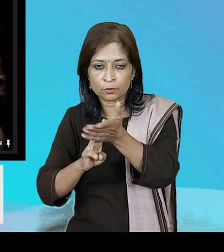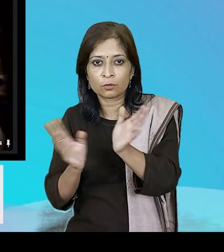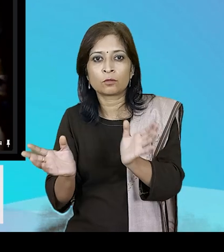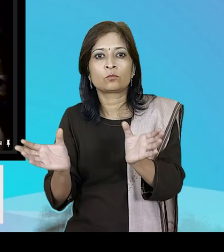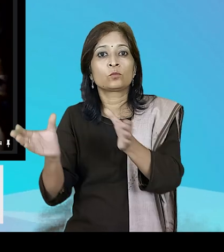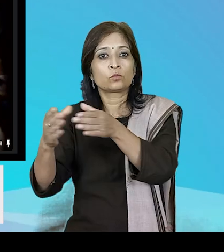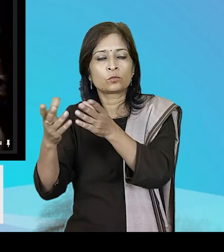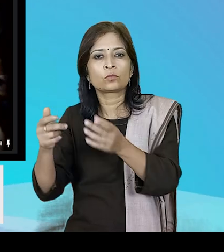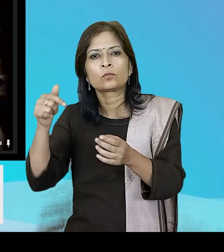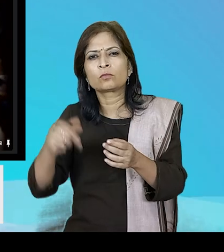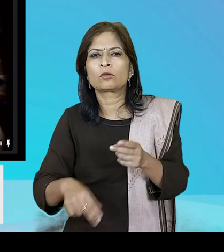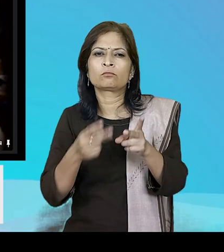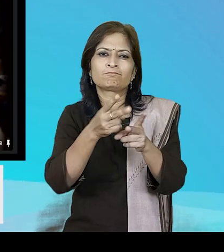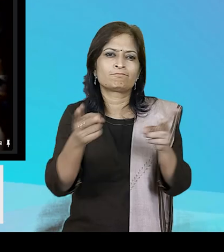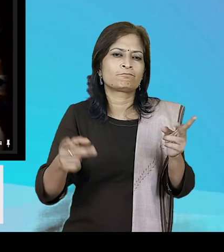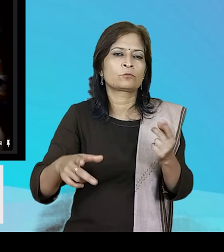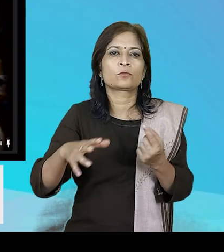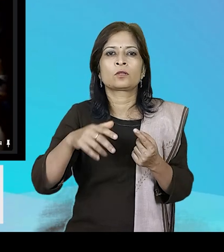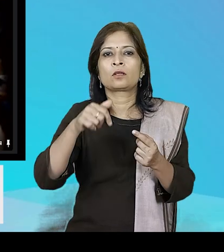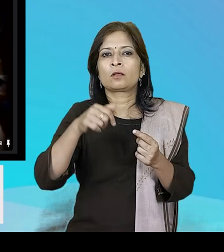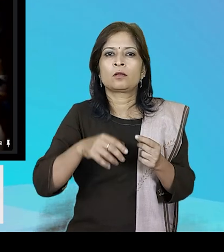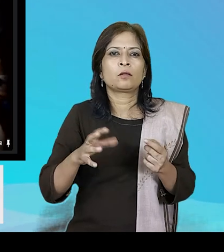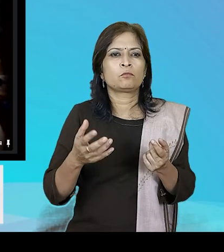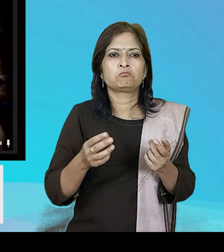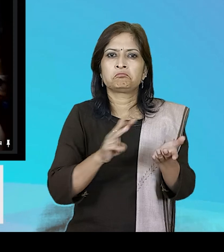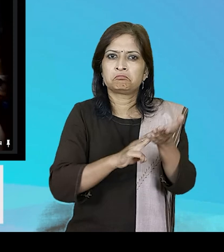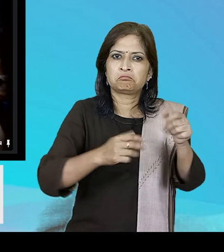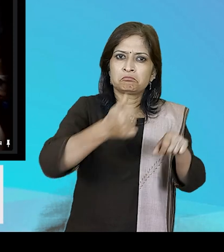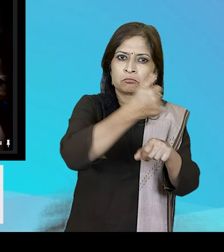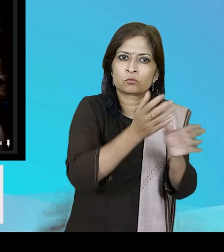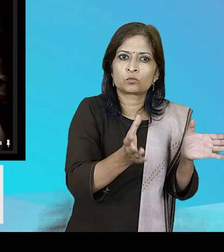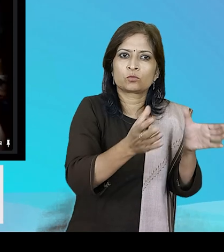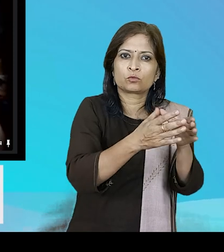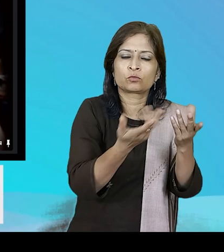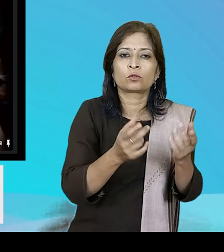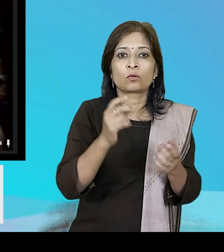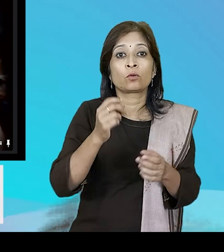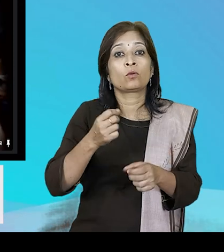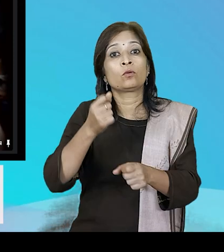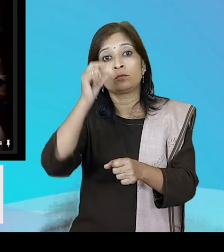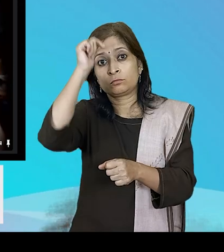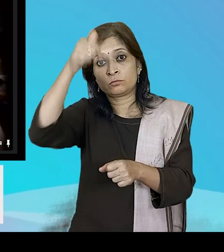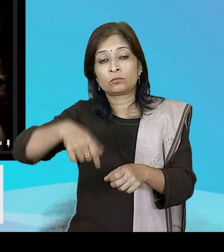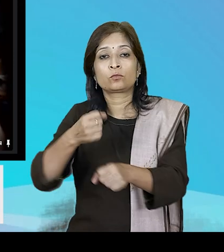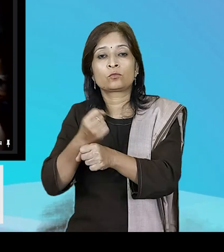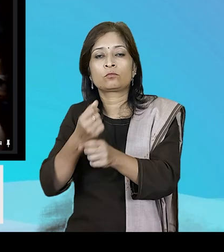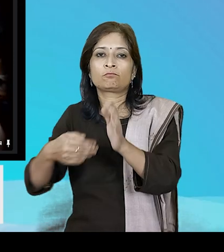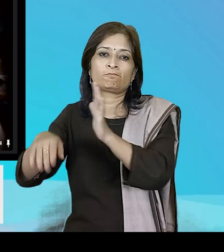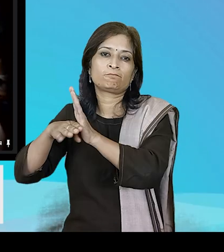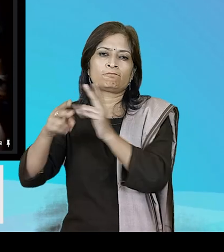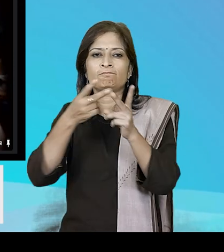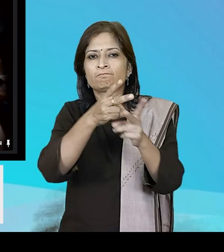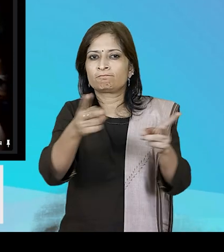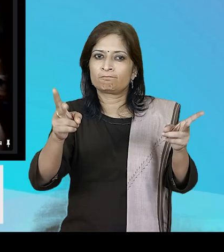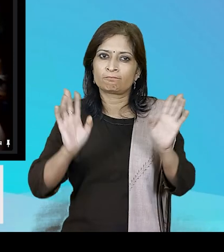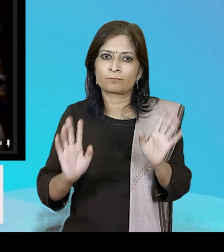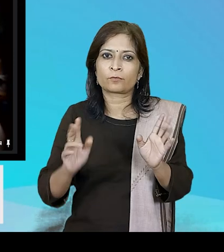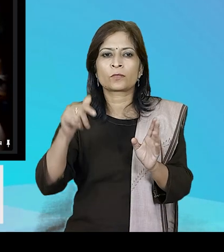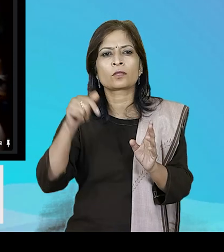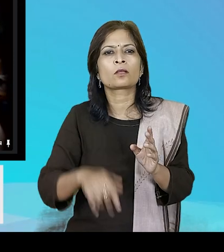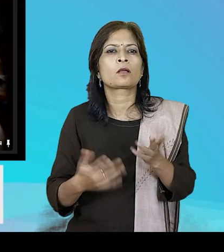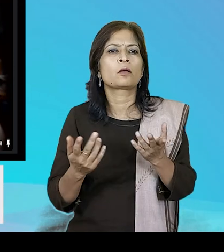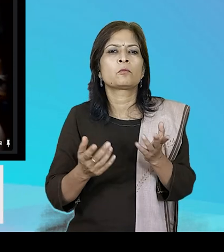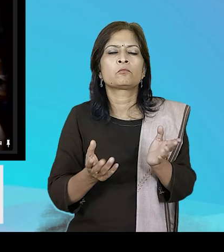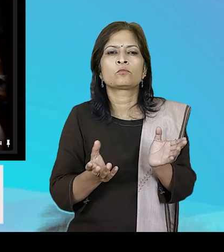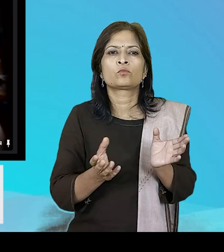we monitor all of these at the local level, at the ministry level, and also the government level. So these